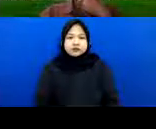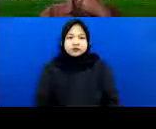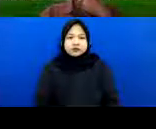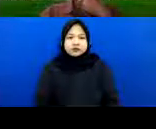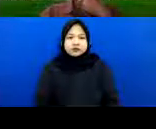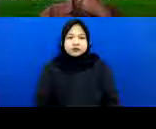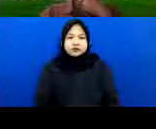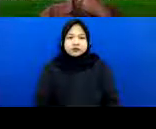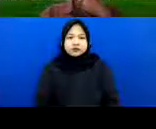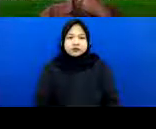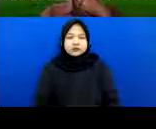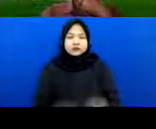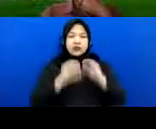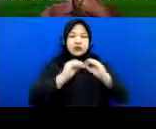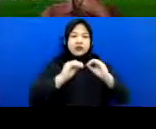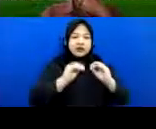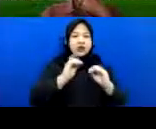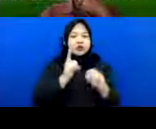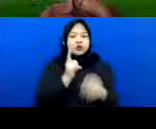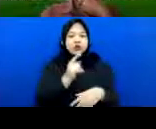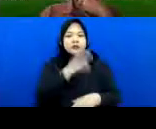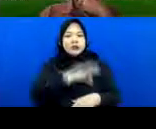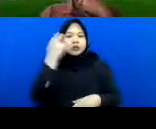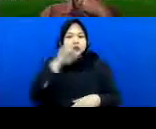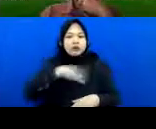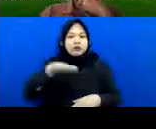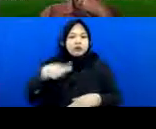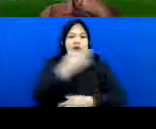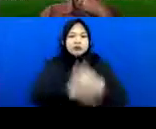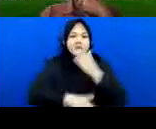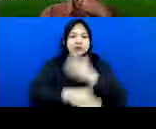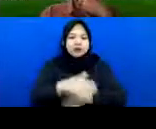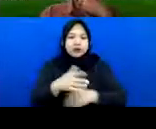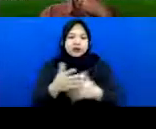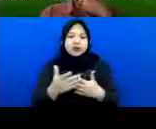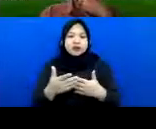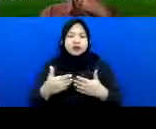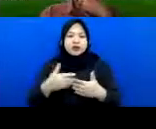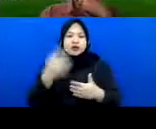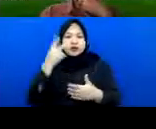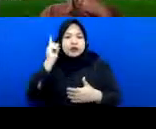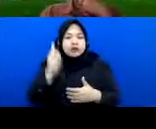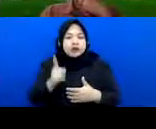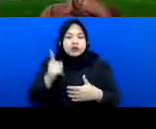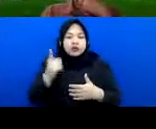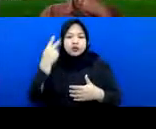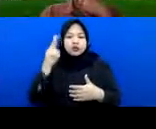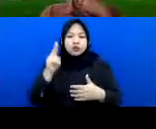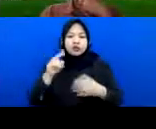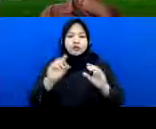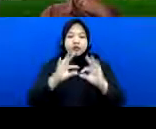So education is beneficial for children with disability, and the rights for education have been assured in the international